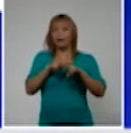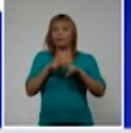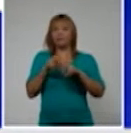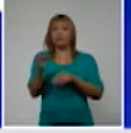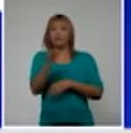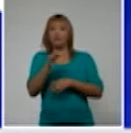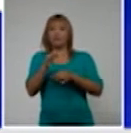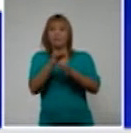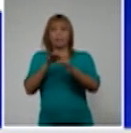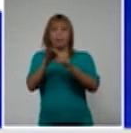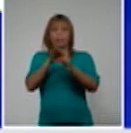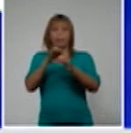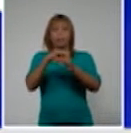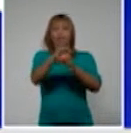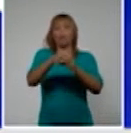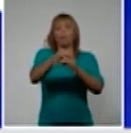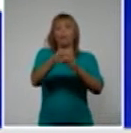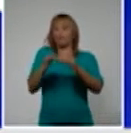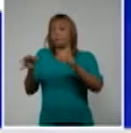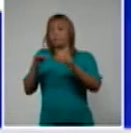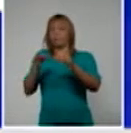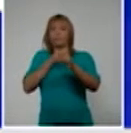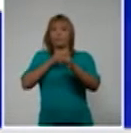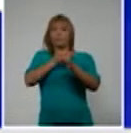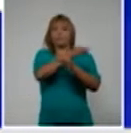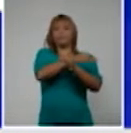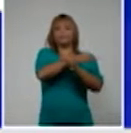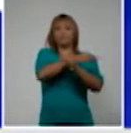in these conditions was detected in April and